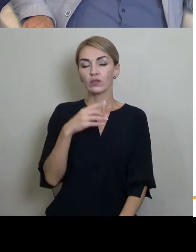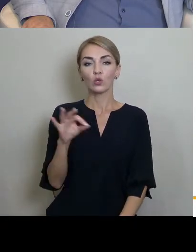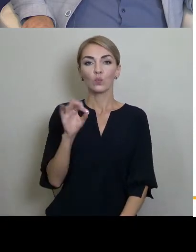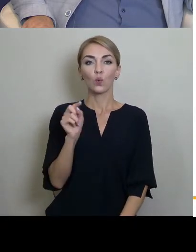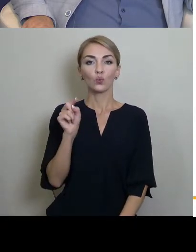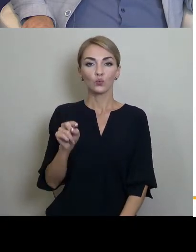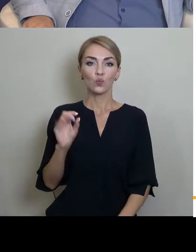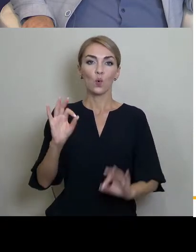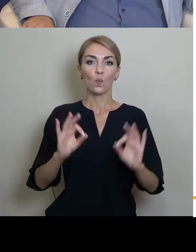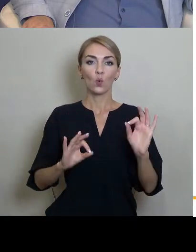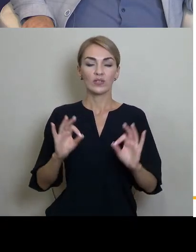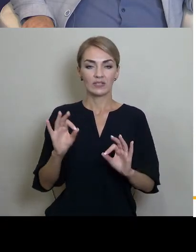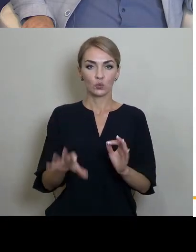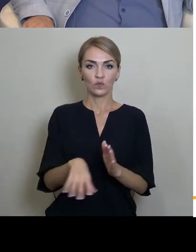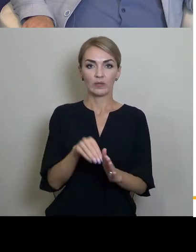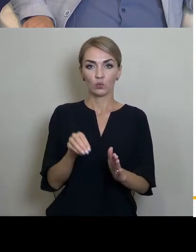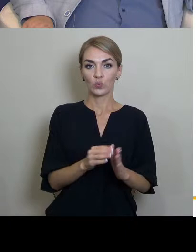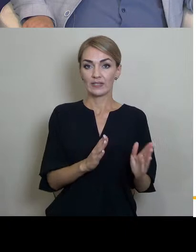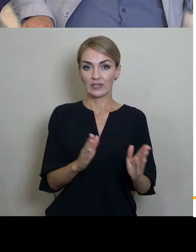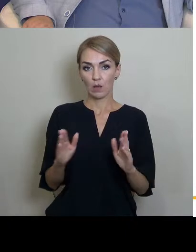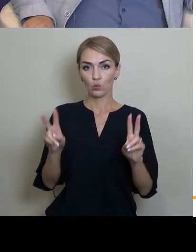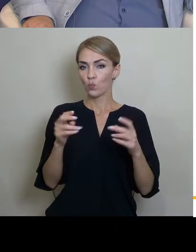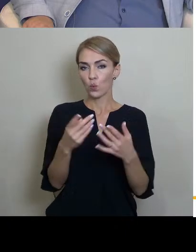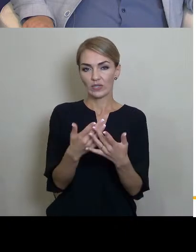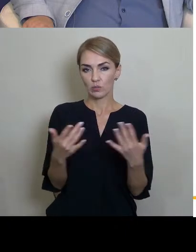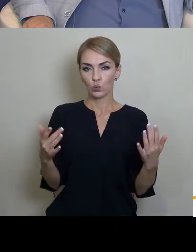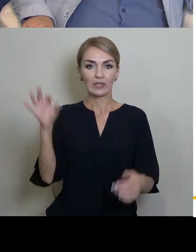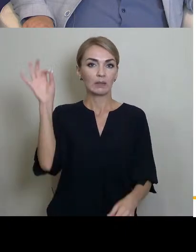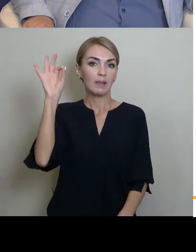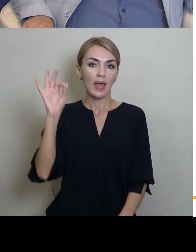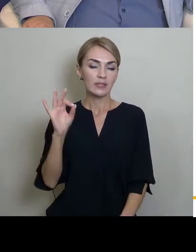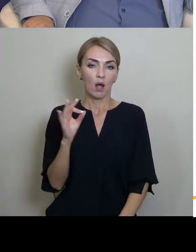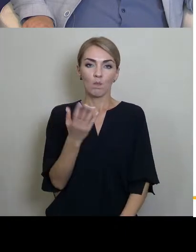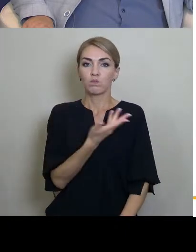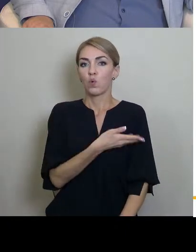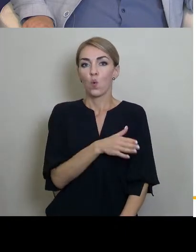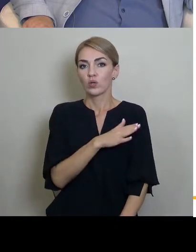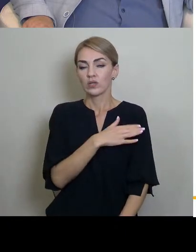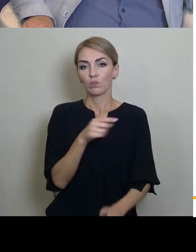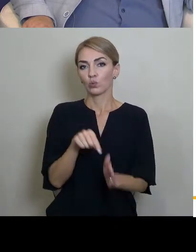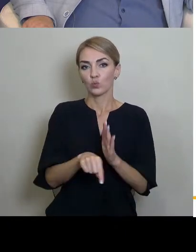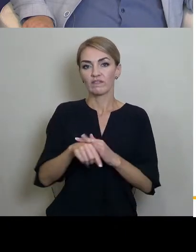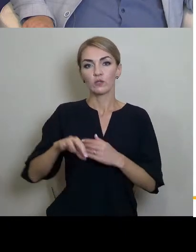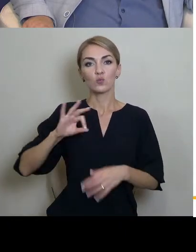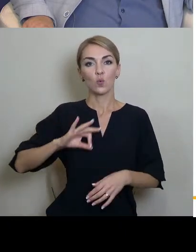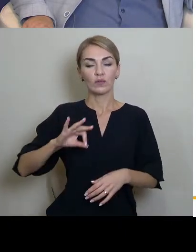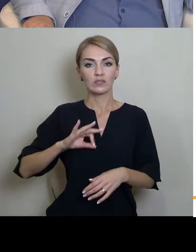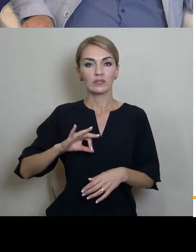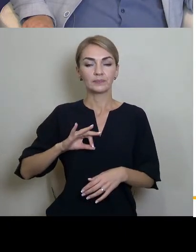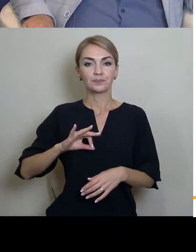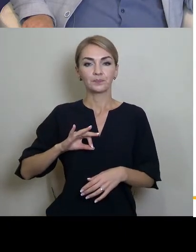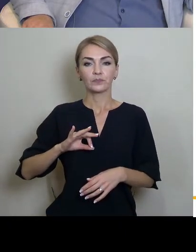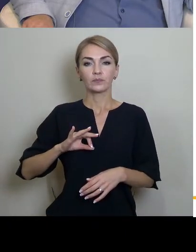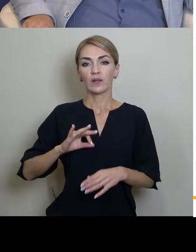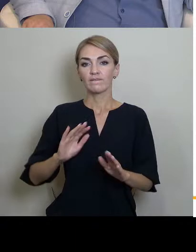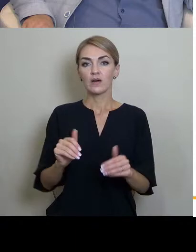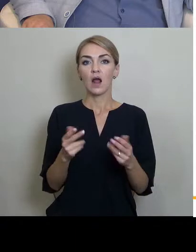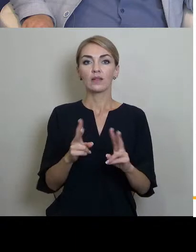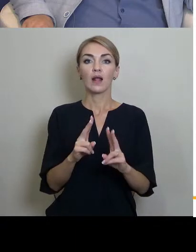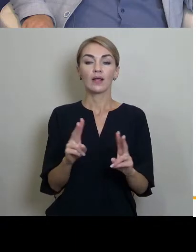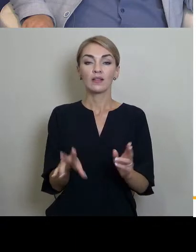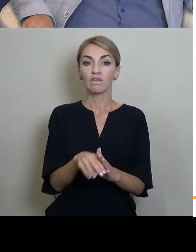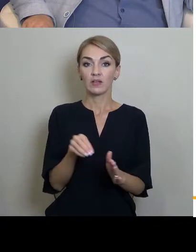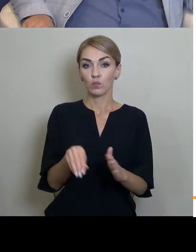proportionate system. You can talk for a while about proportionate system that was called with a German, Polish, and